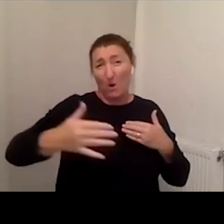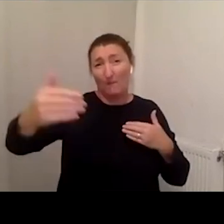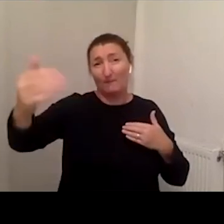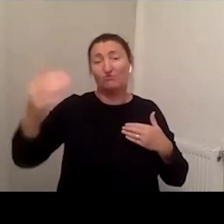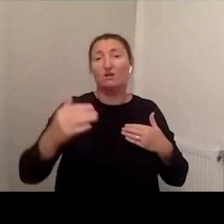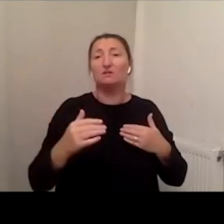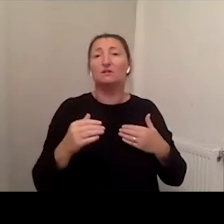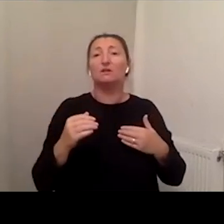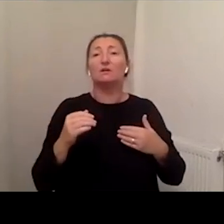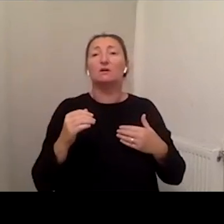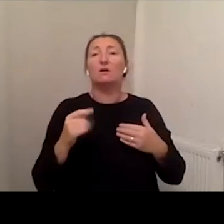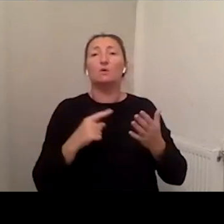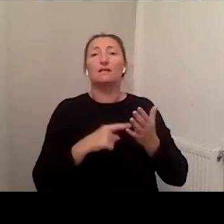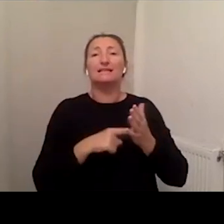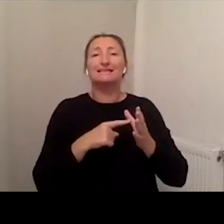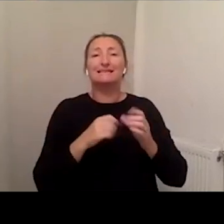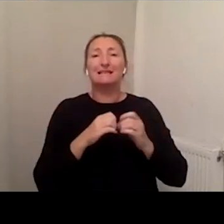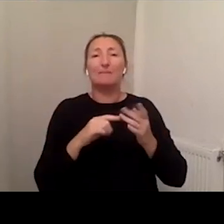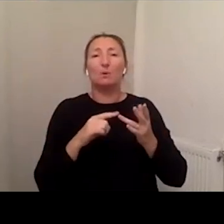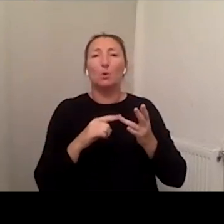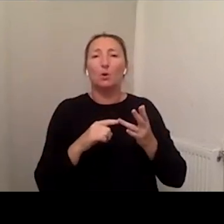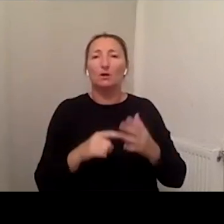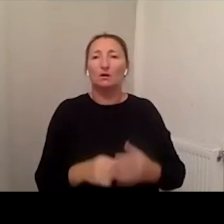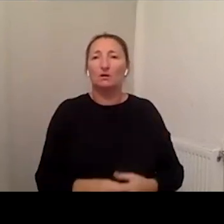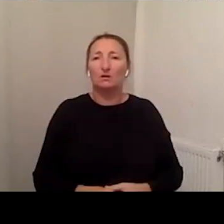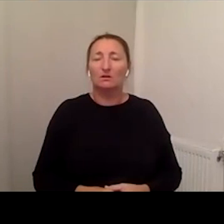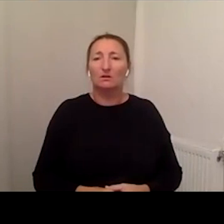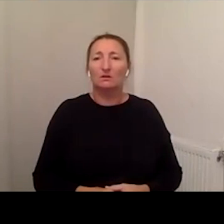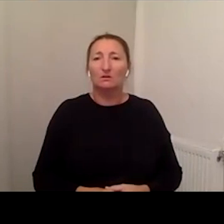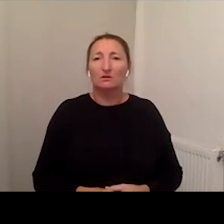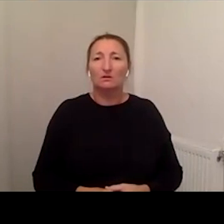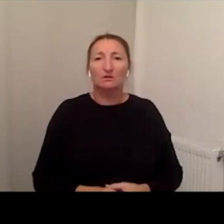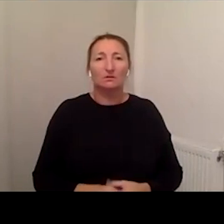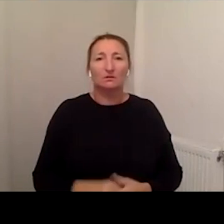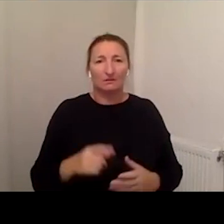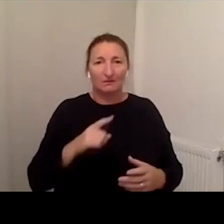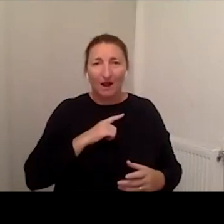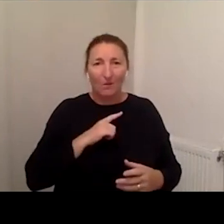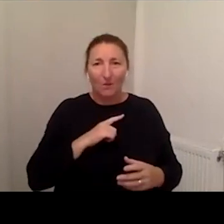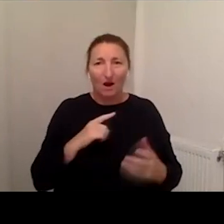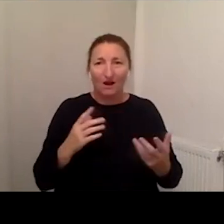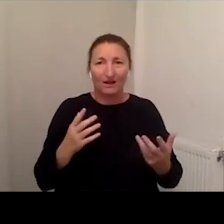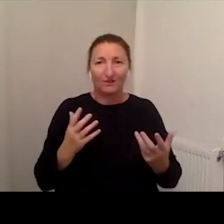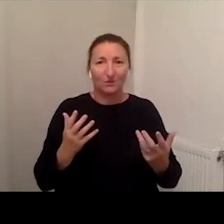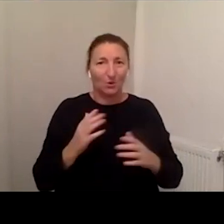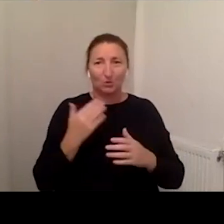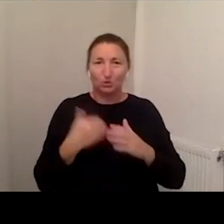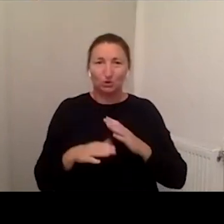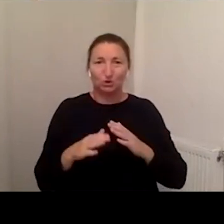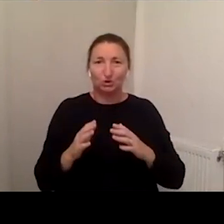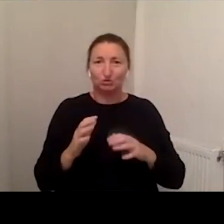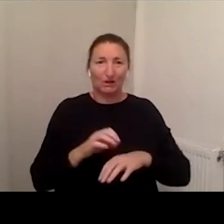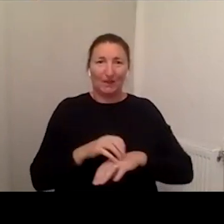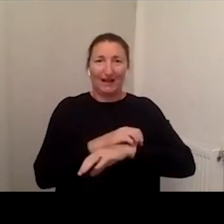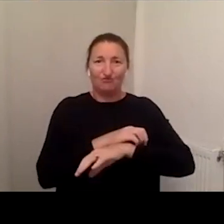is a taboo. You shouldn't go there because you will get a rash or